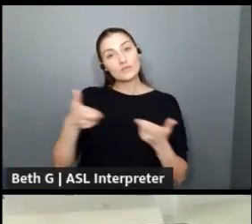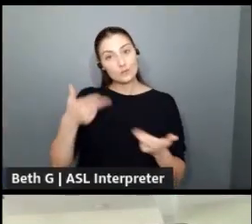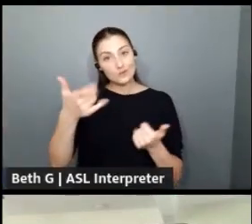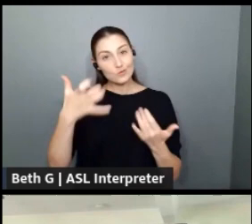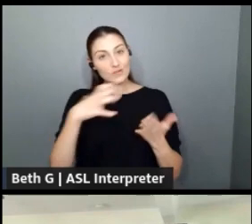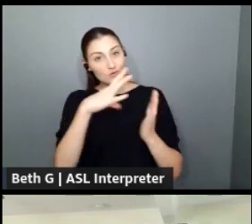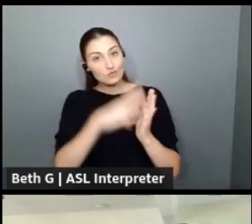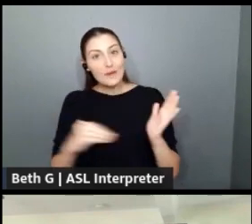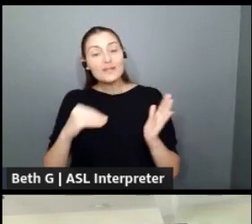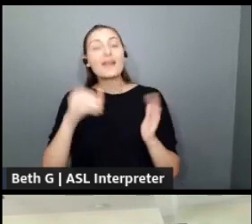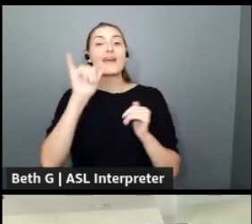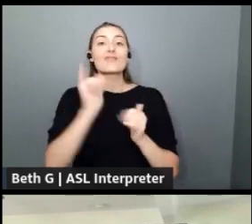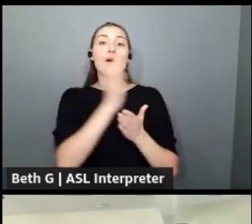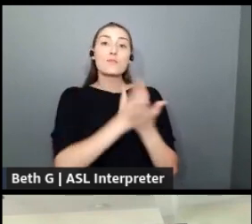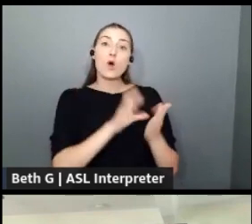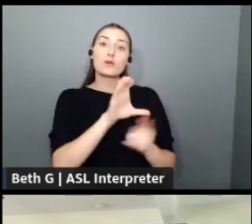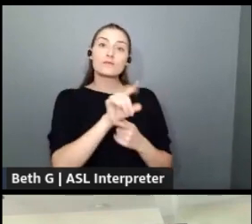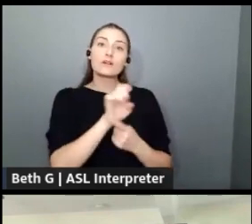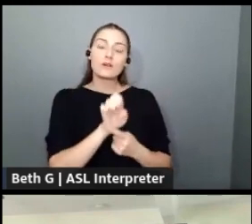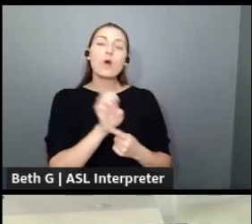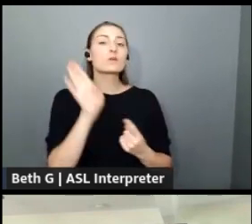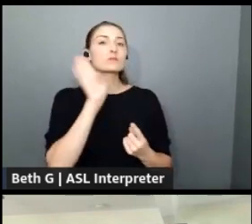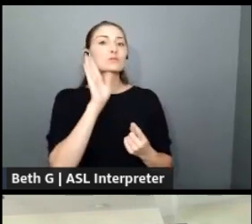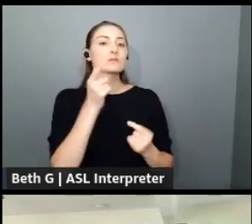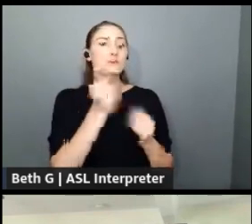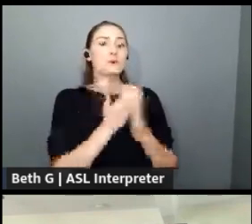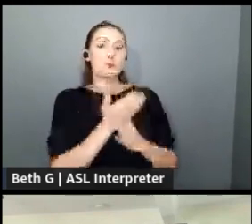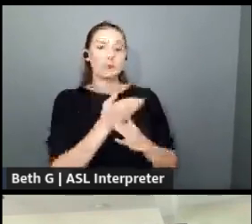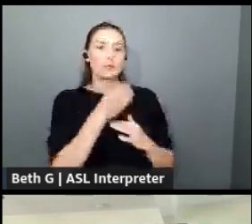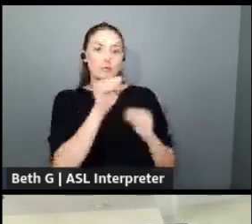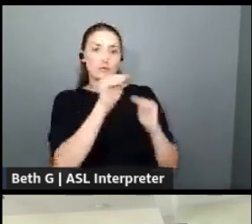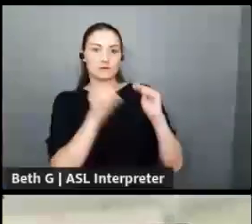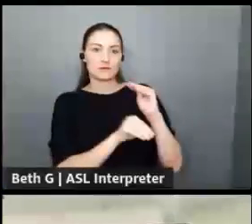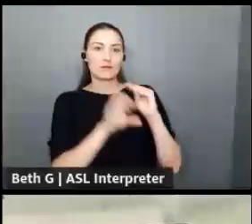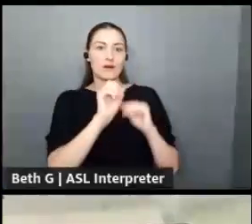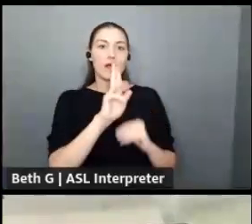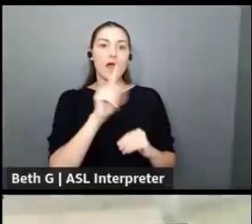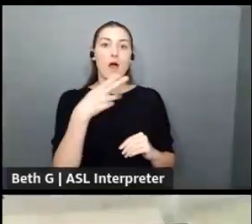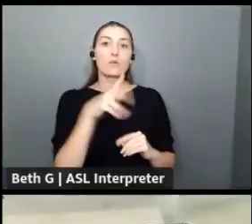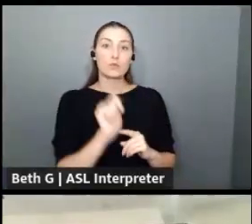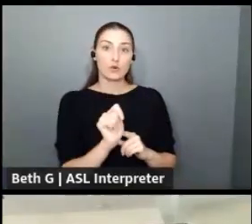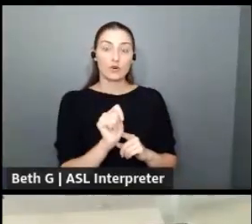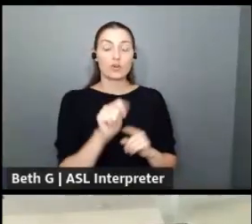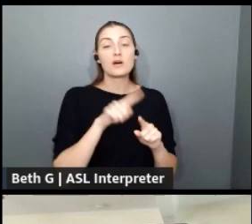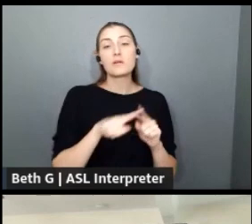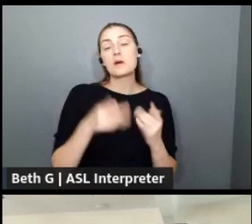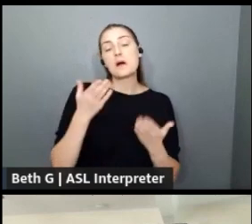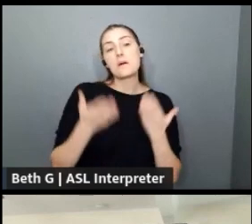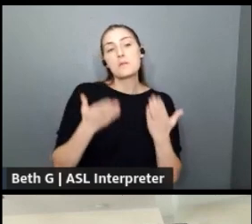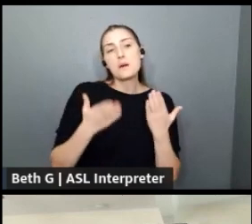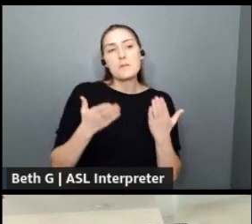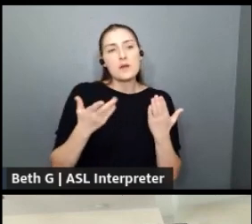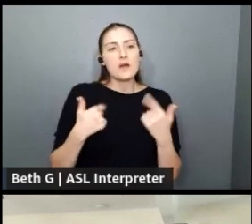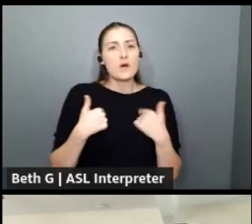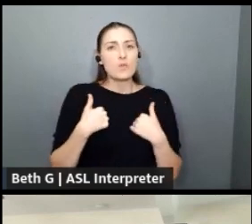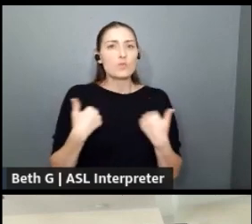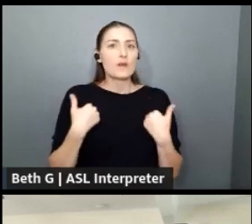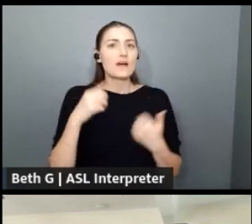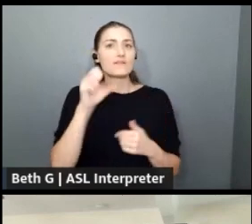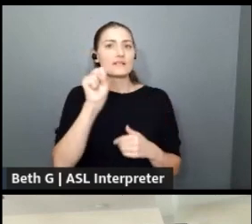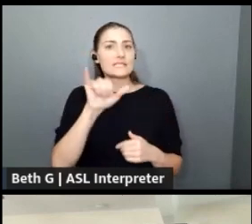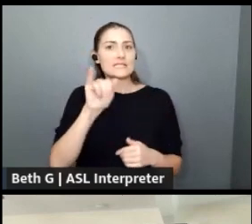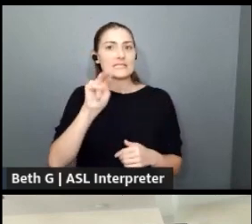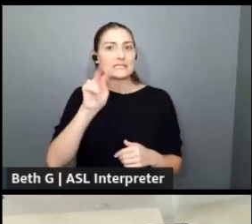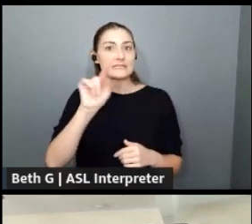of the code would come like below the output key. But let's maybe perhaps skip the syntax, and I'll pass it on to